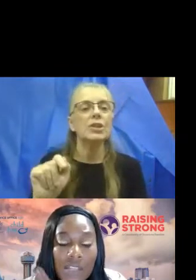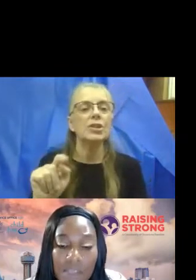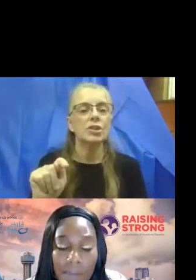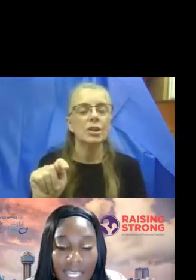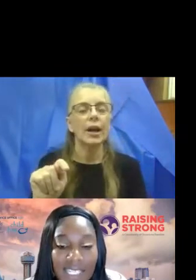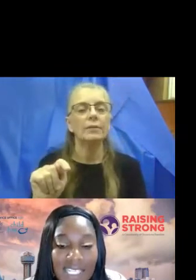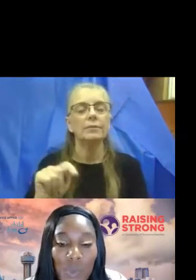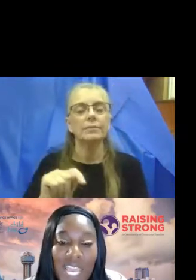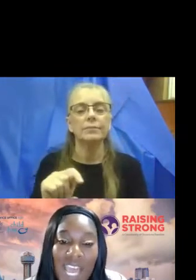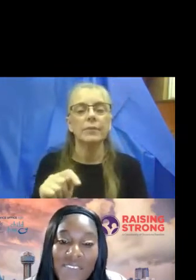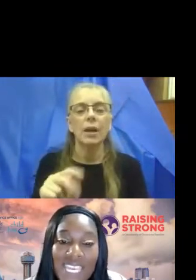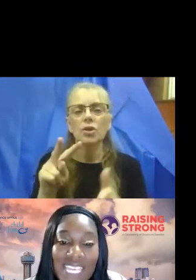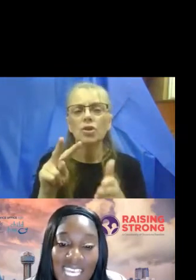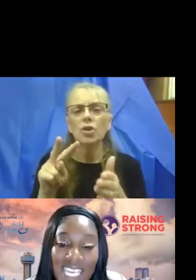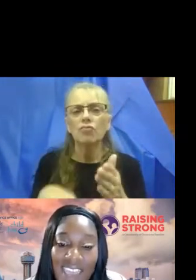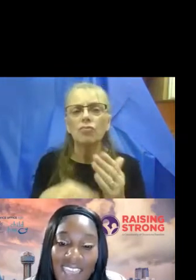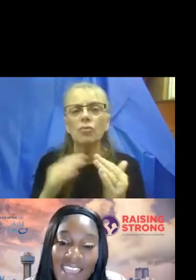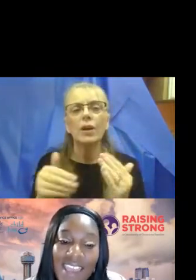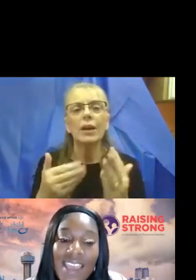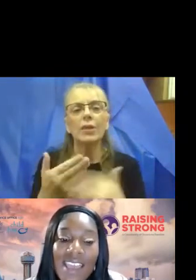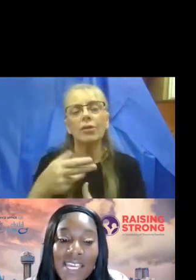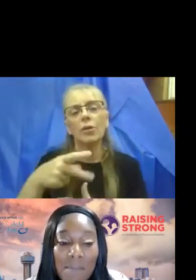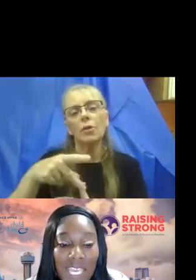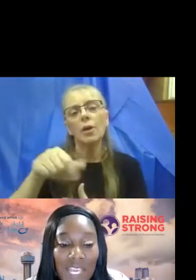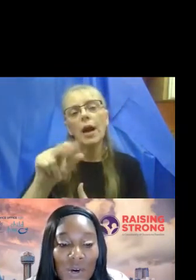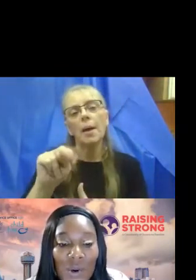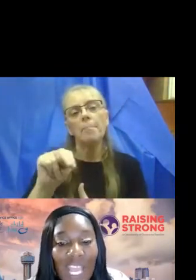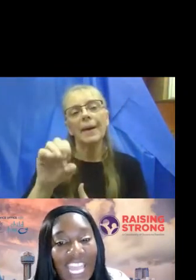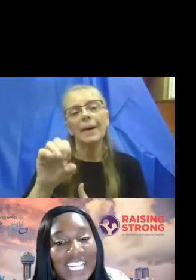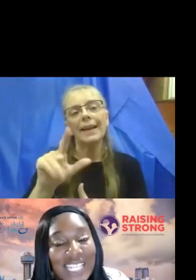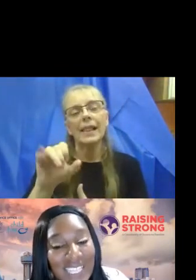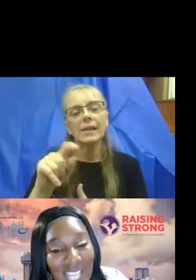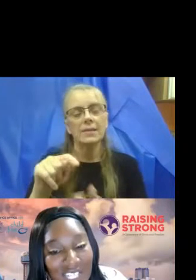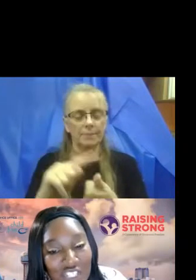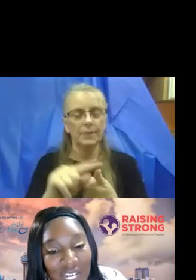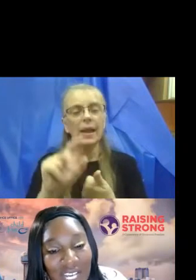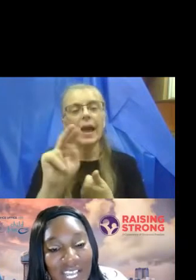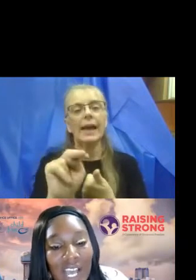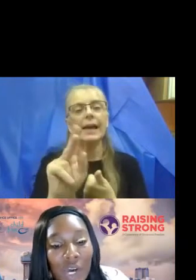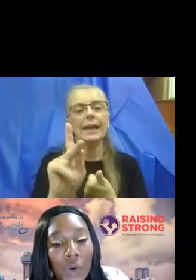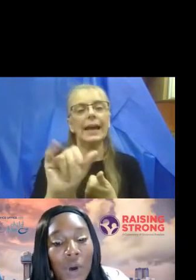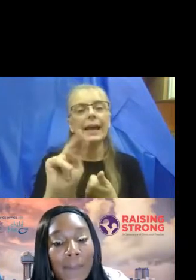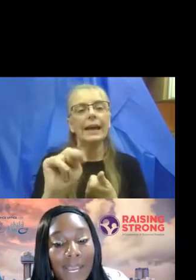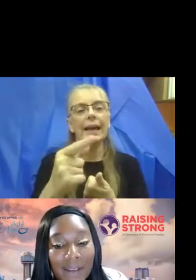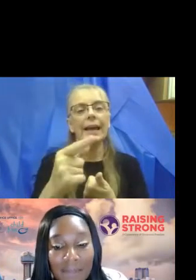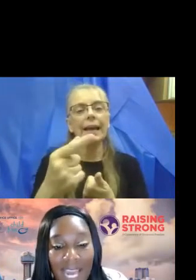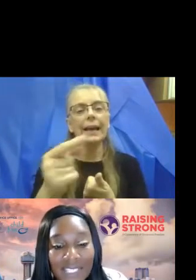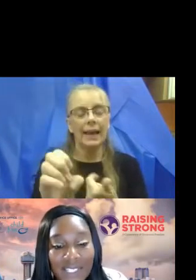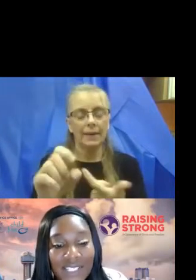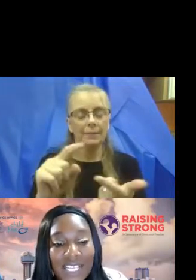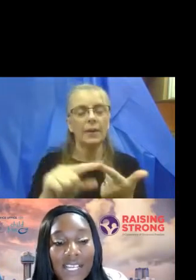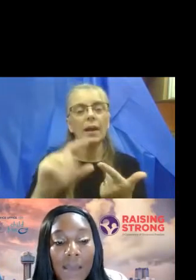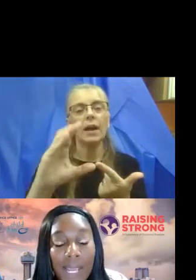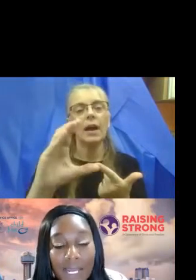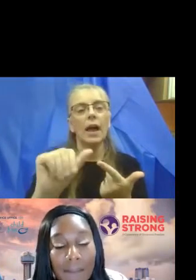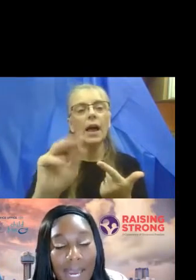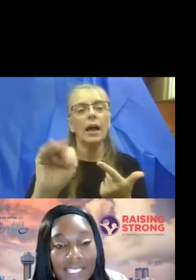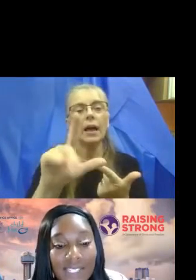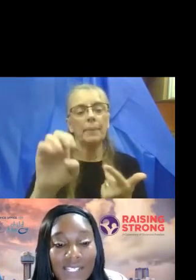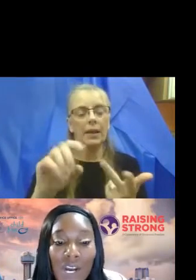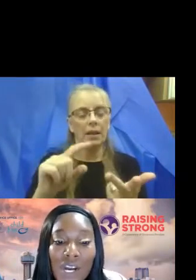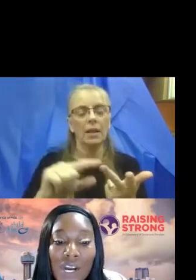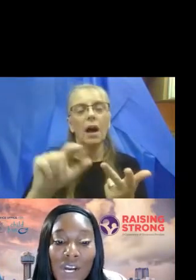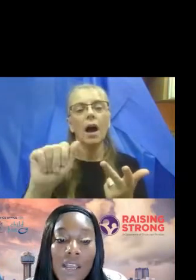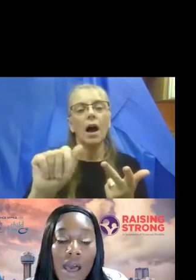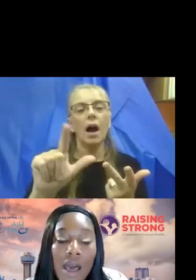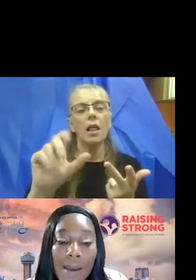through all of the panelists. We have Nkinge, Camille, and Alondra, who are parent ambassadors. Parent